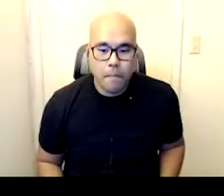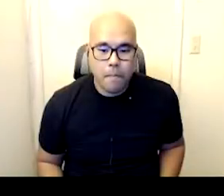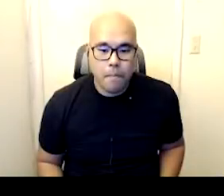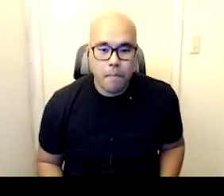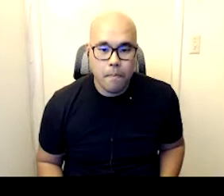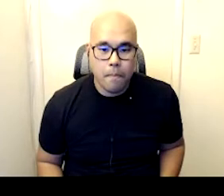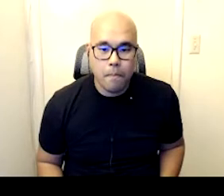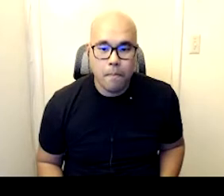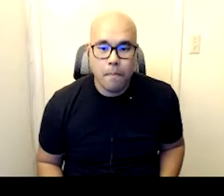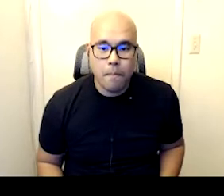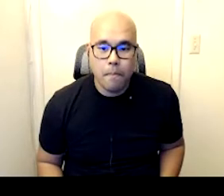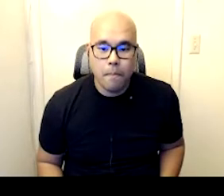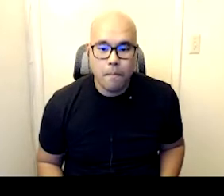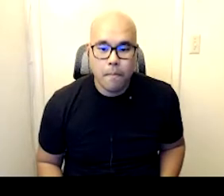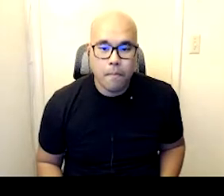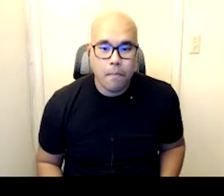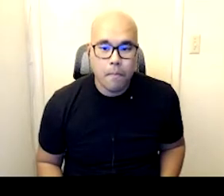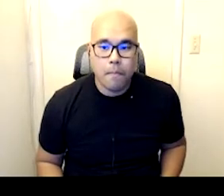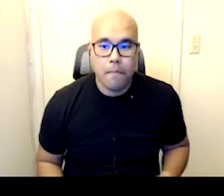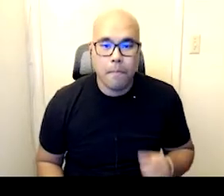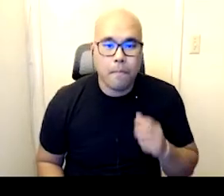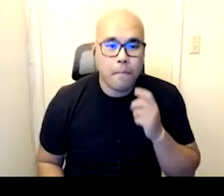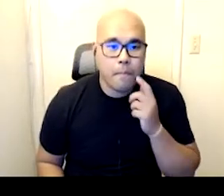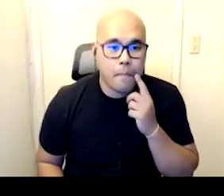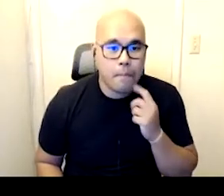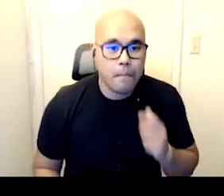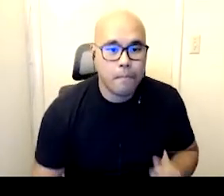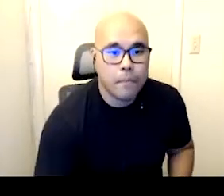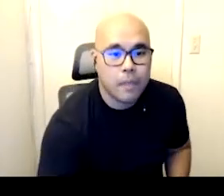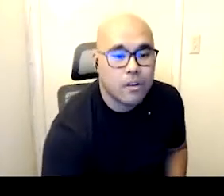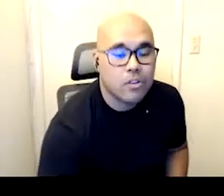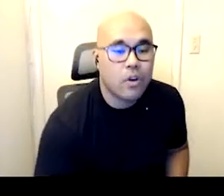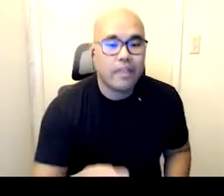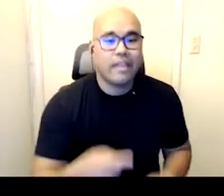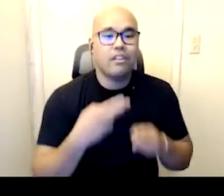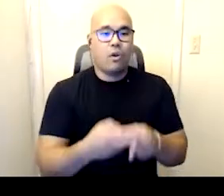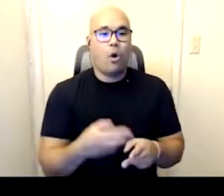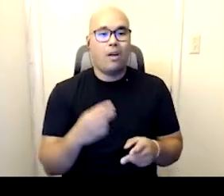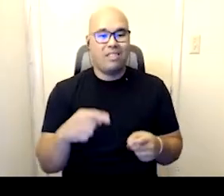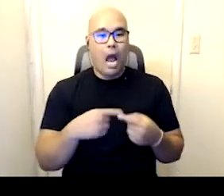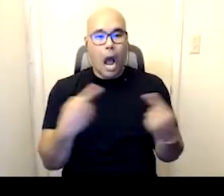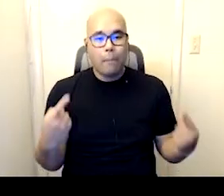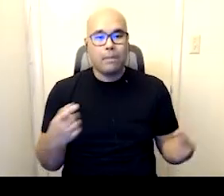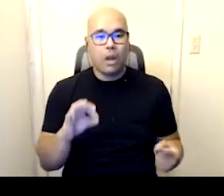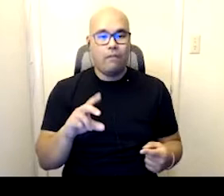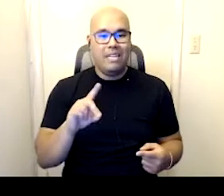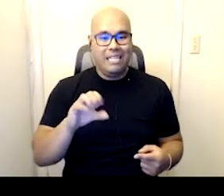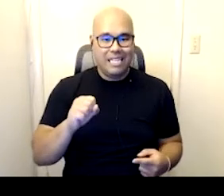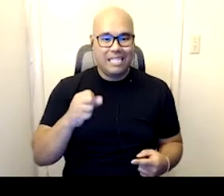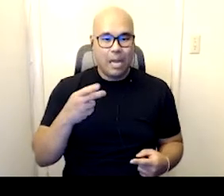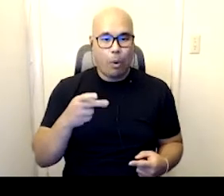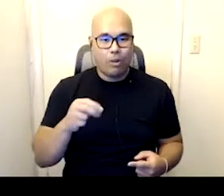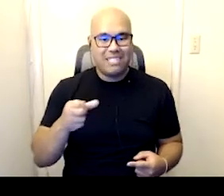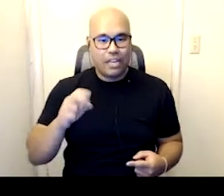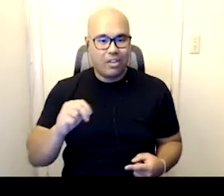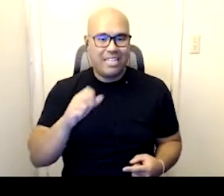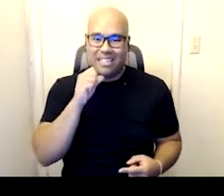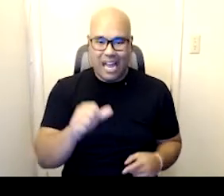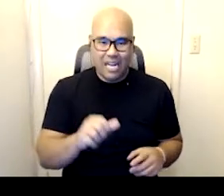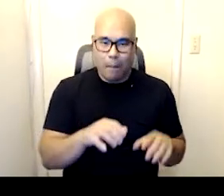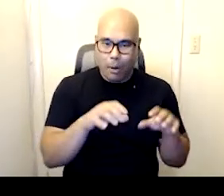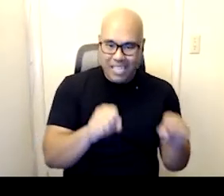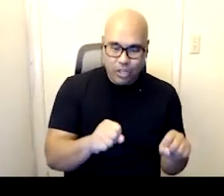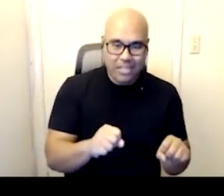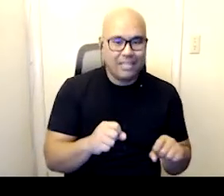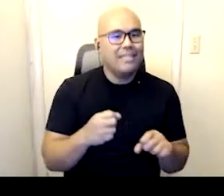This poem is called The Opposite of Dispossession is Not Possession, It is Connection.